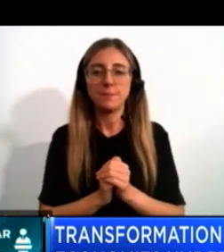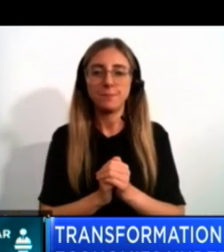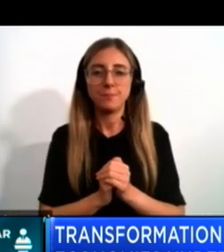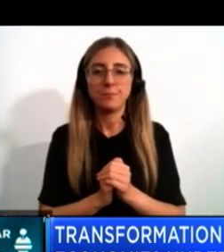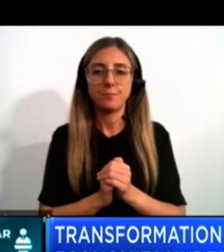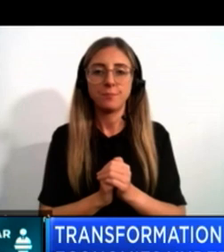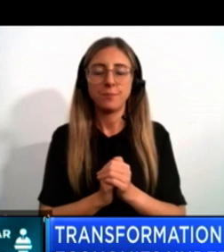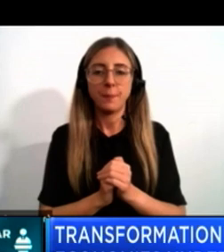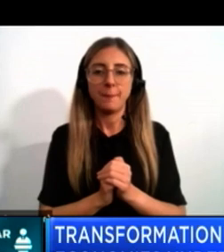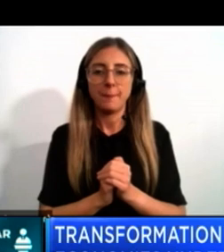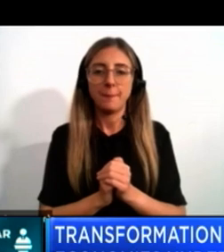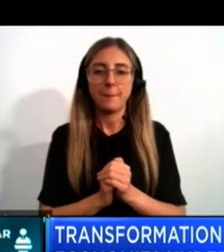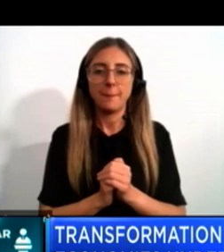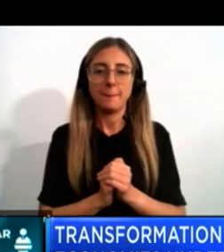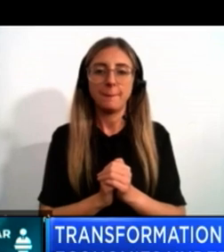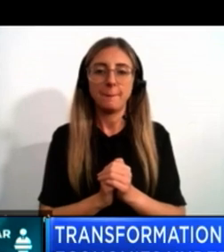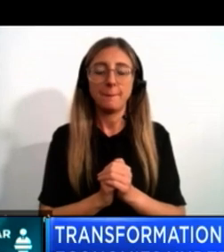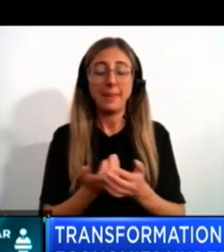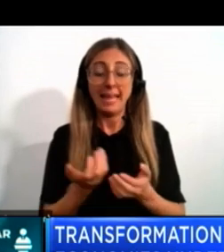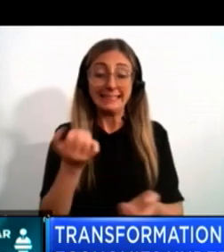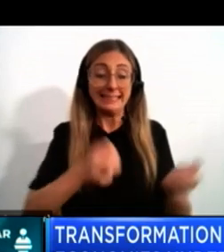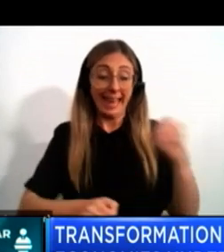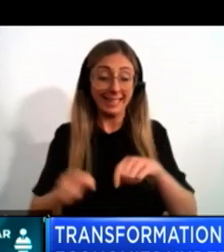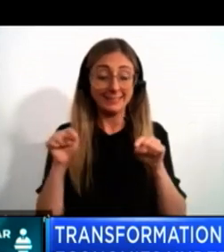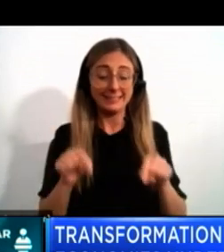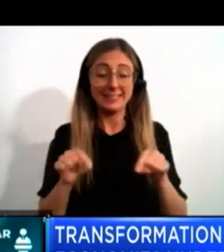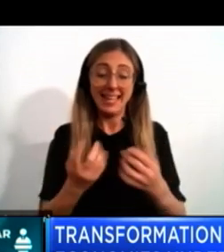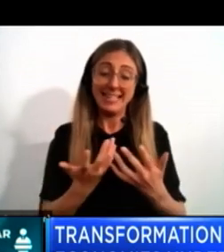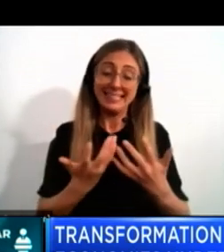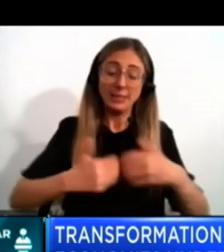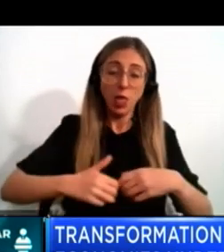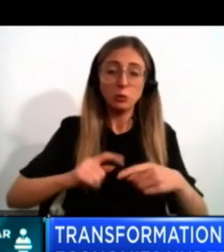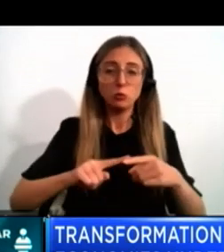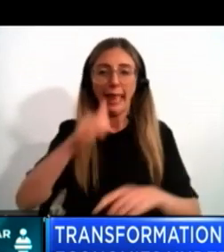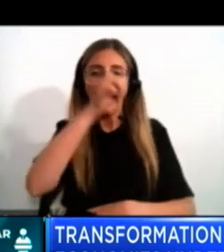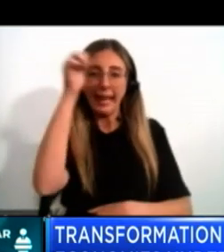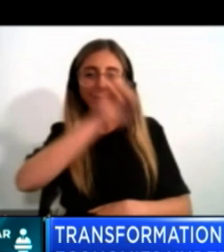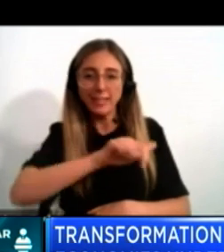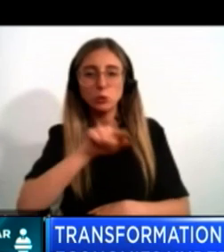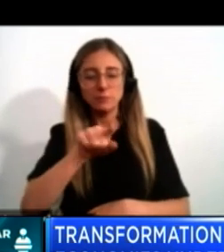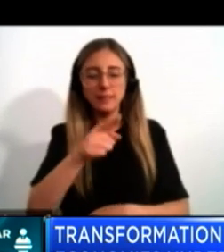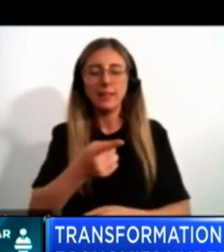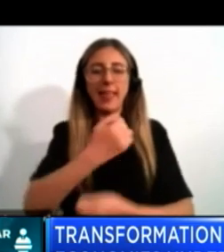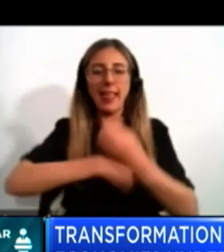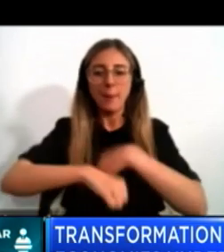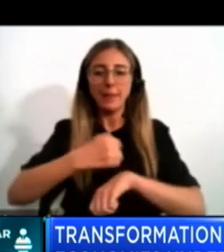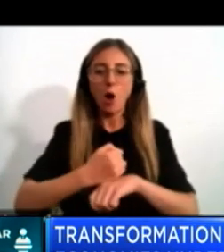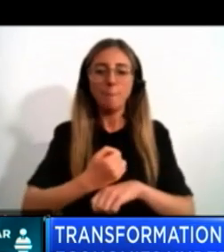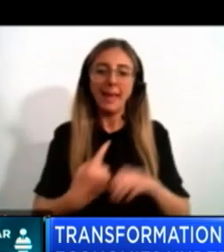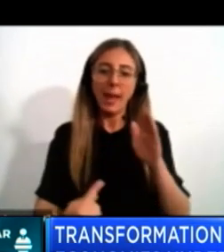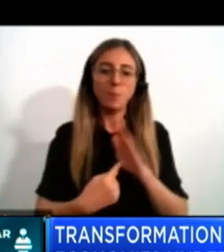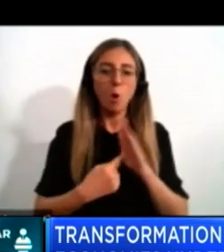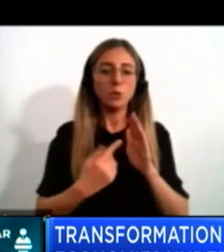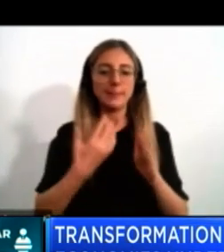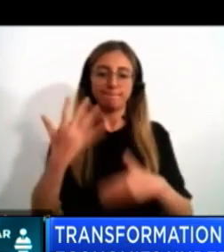by manufactured goods, science, technology, and innovation have become principal drivers of